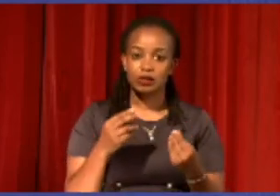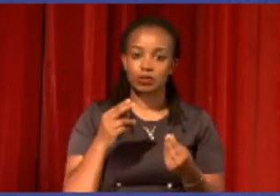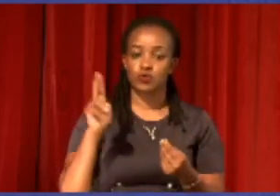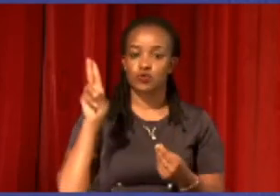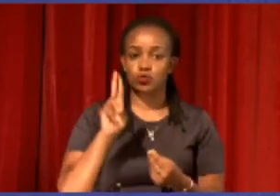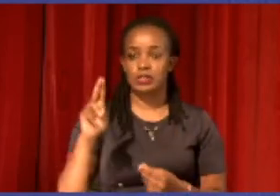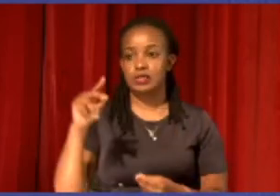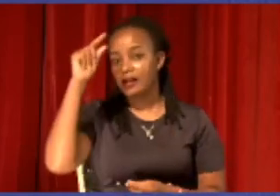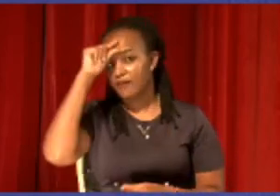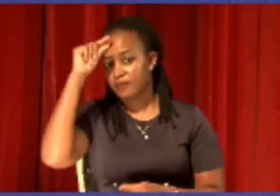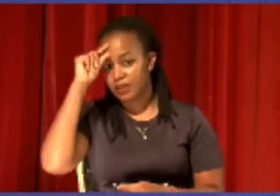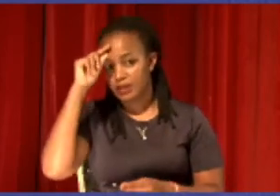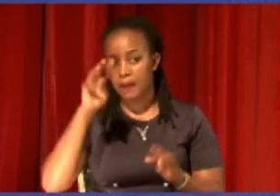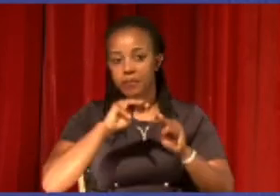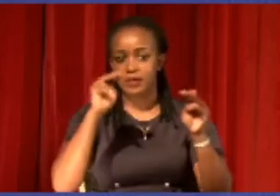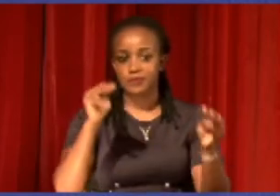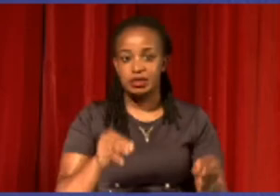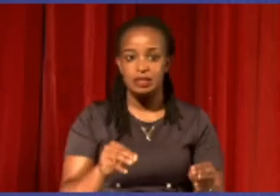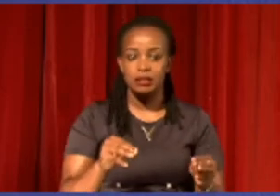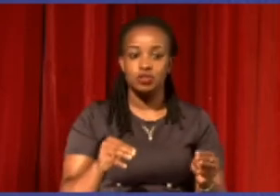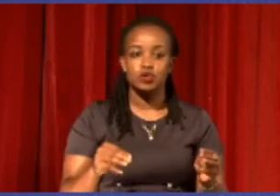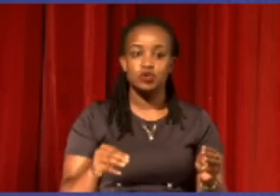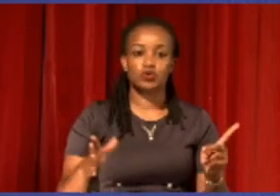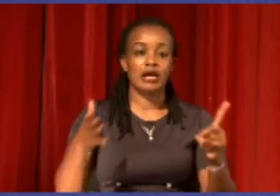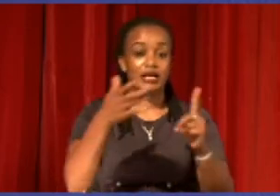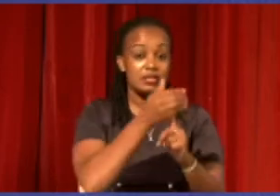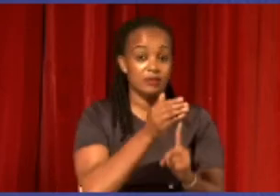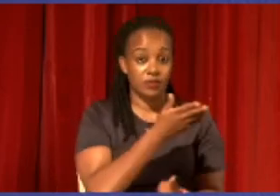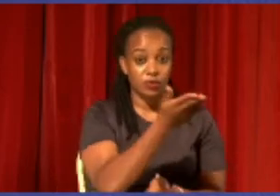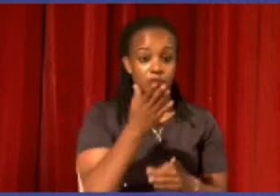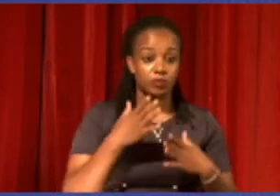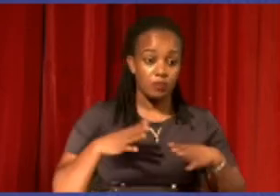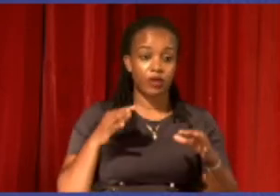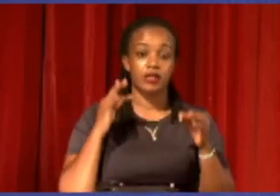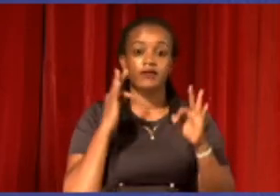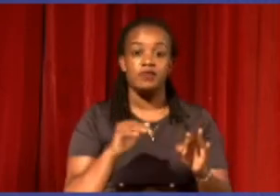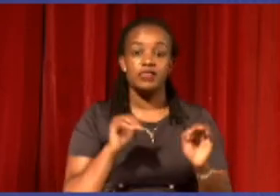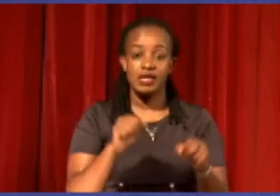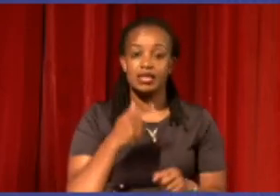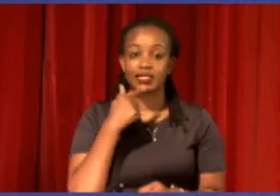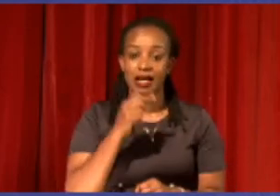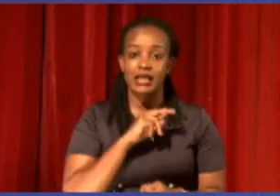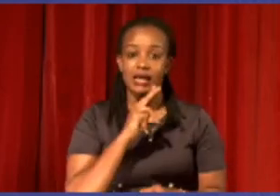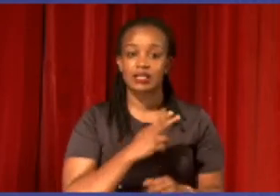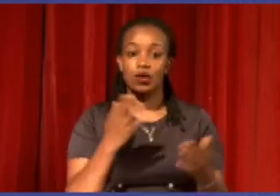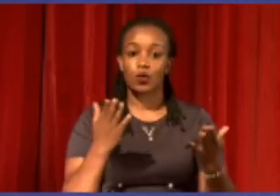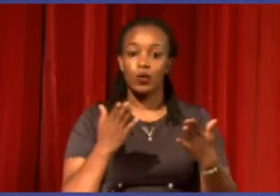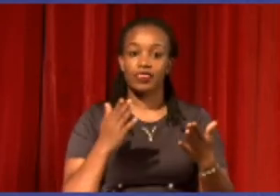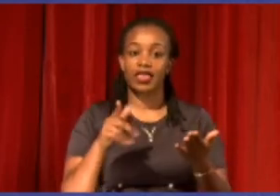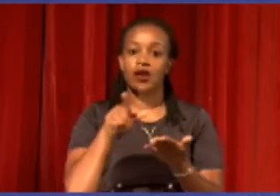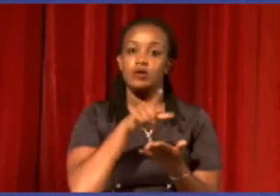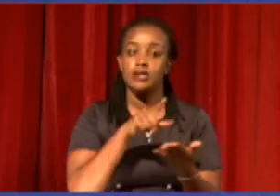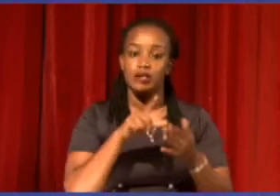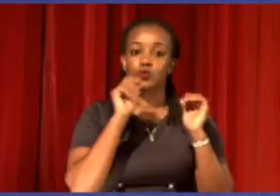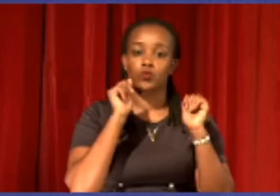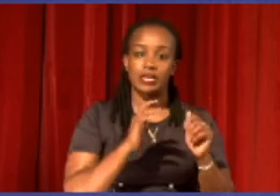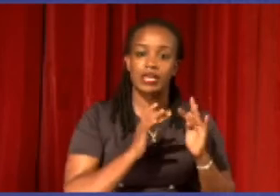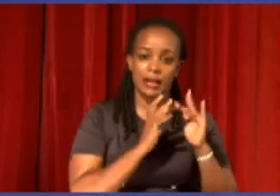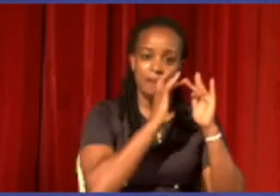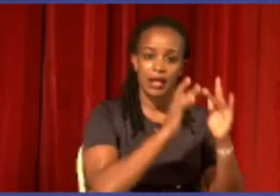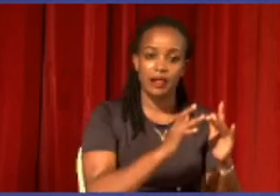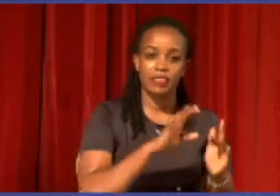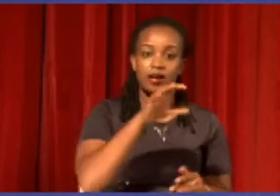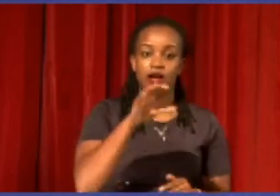to reach out to these people. It's very easy for us, if they can tell us where they are located, we can email either the county commissioner, we can